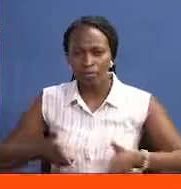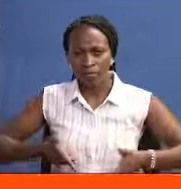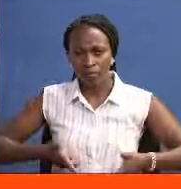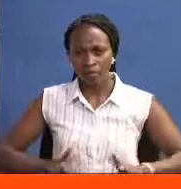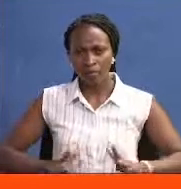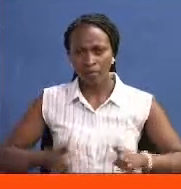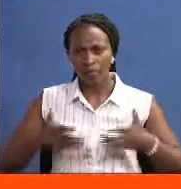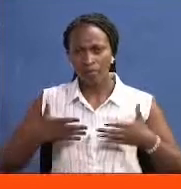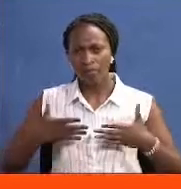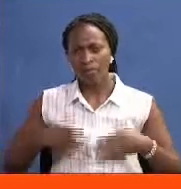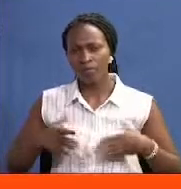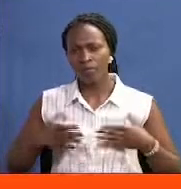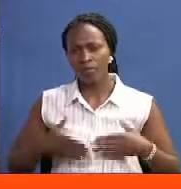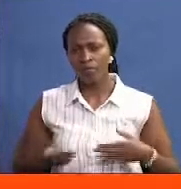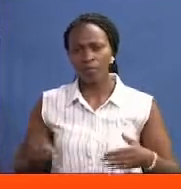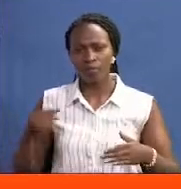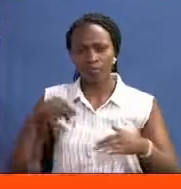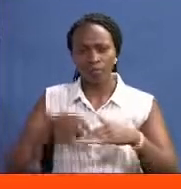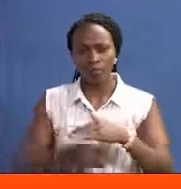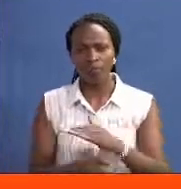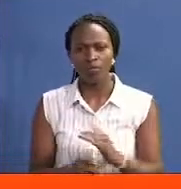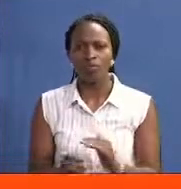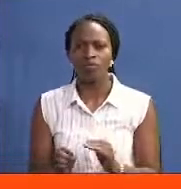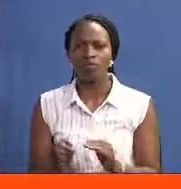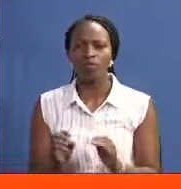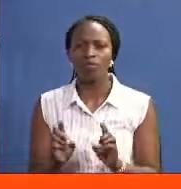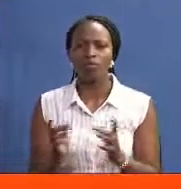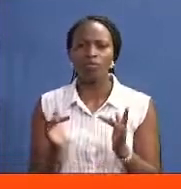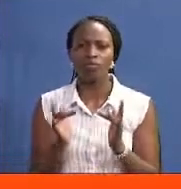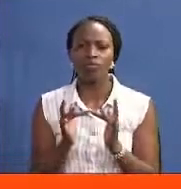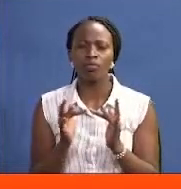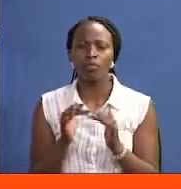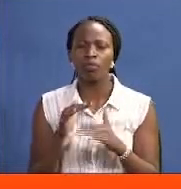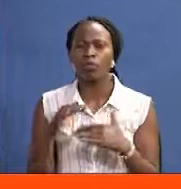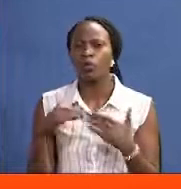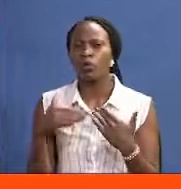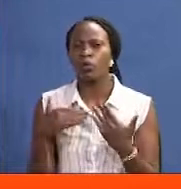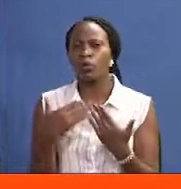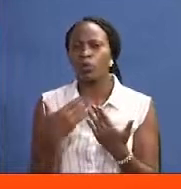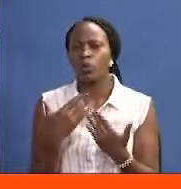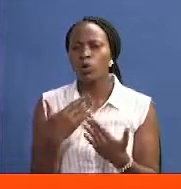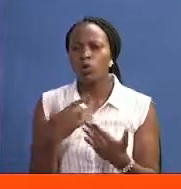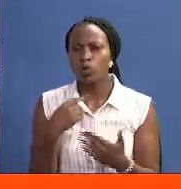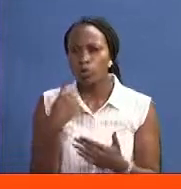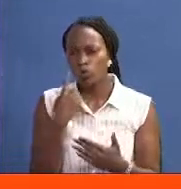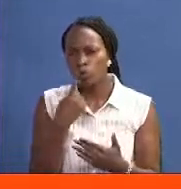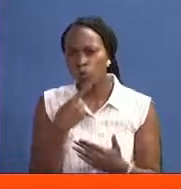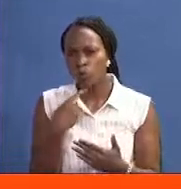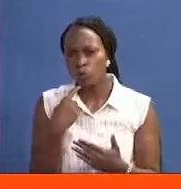through social media, yes, who will hold us morally responsible? How will we, as in, there's a